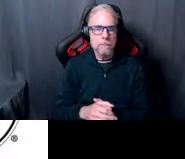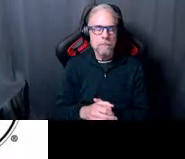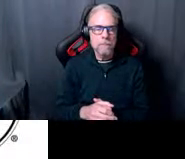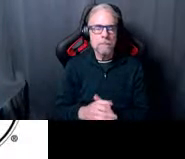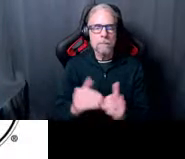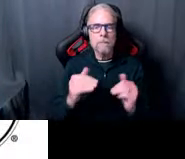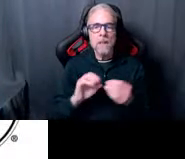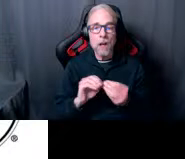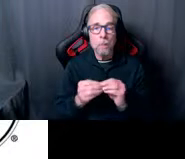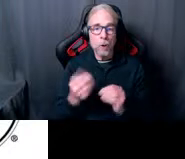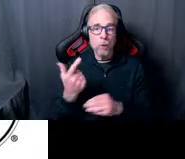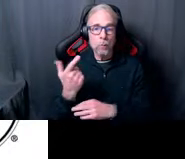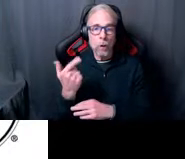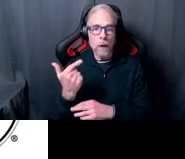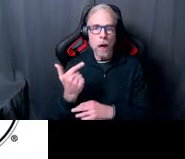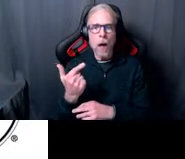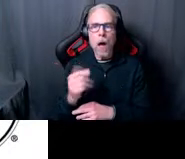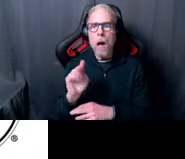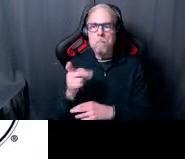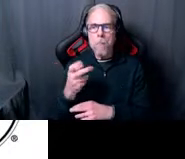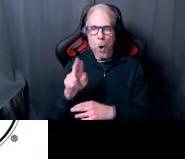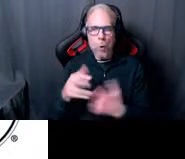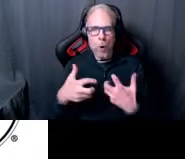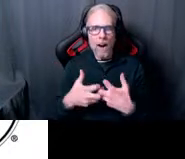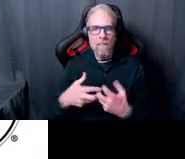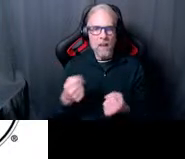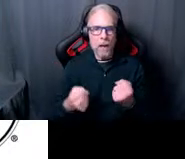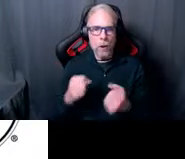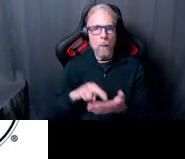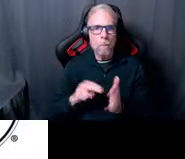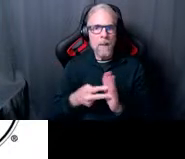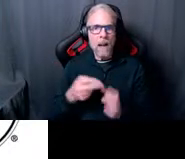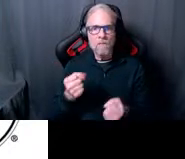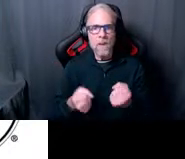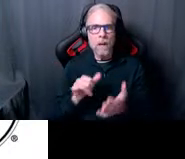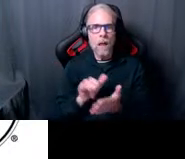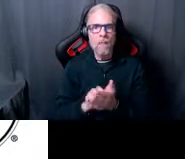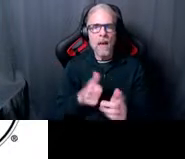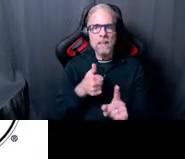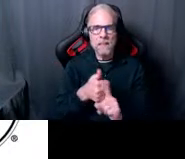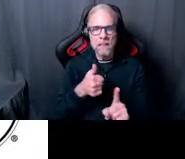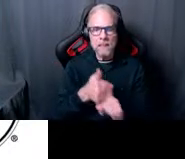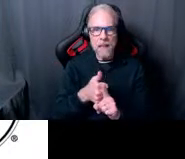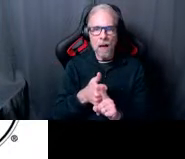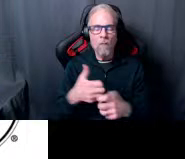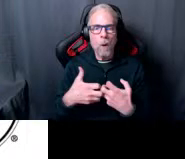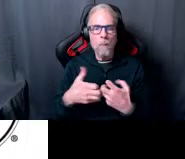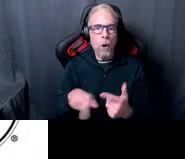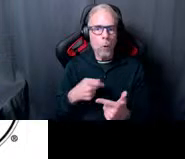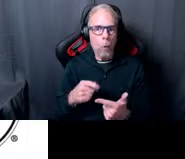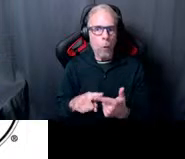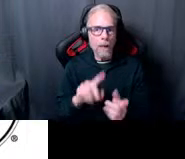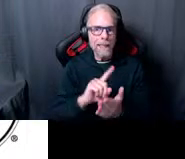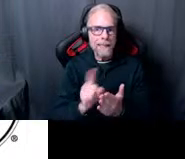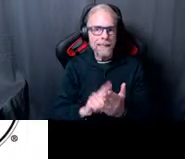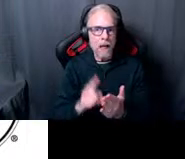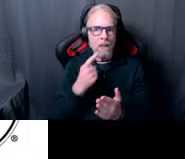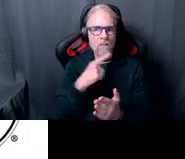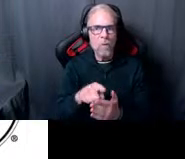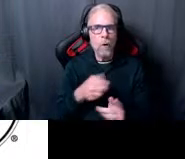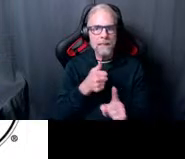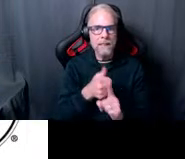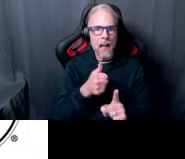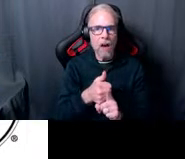Number 21, motor vehicle means a vehicle that is self-propelled or designed for